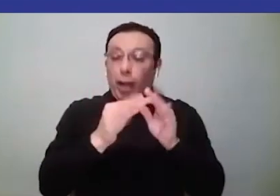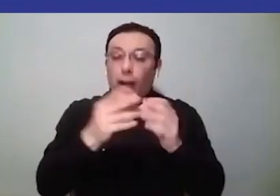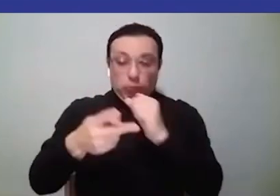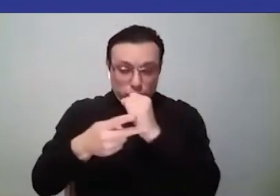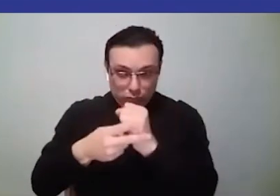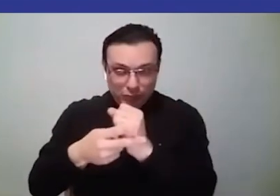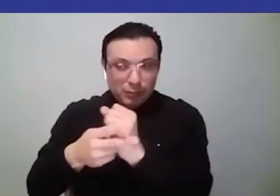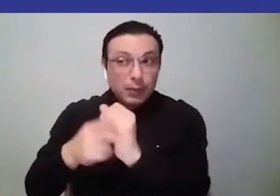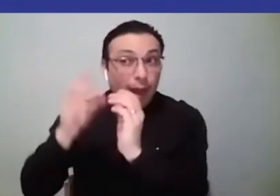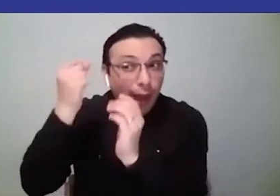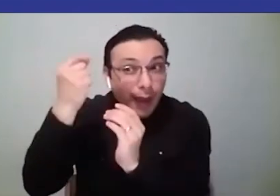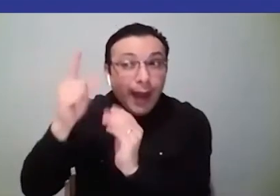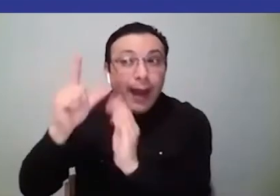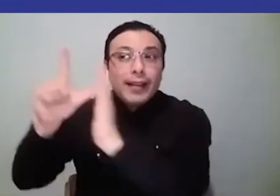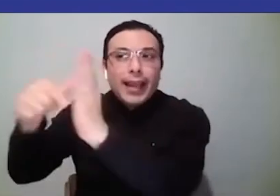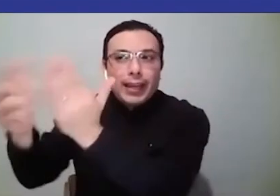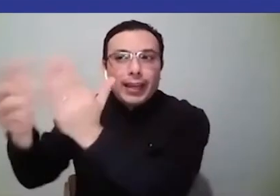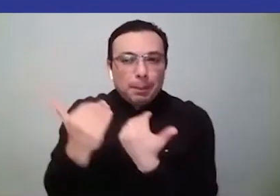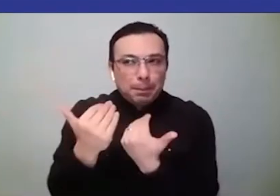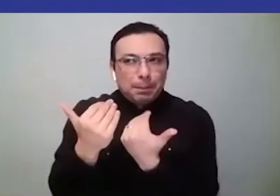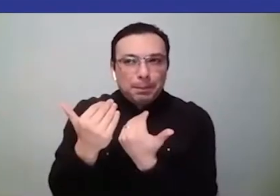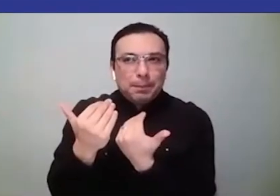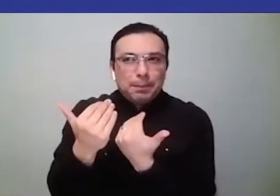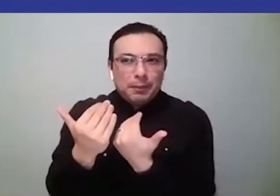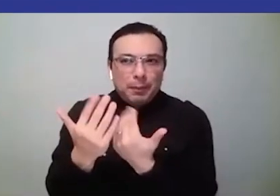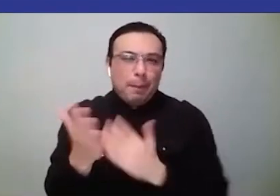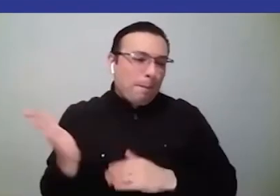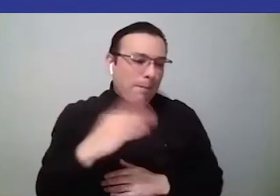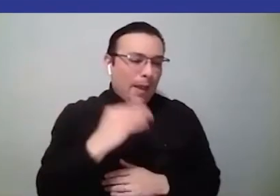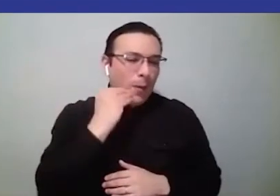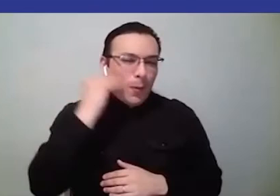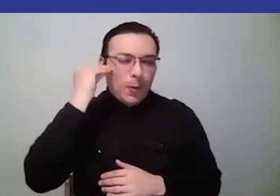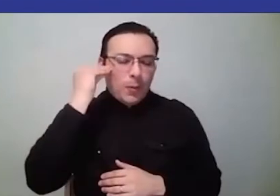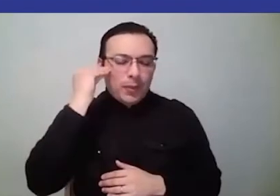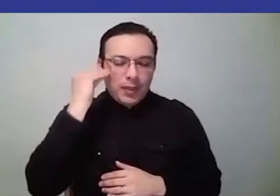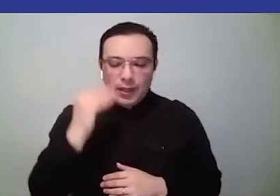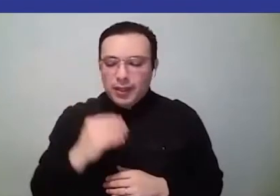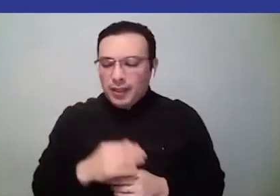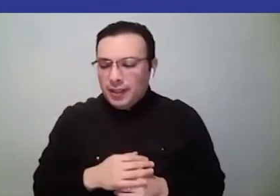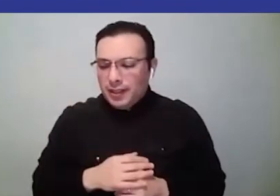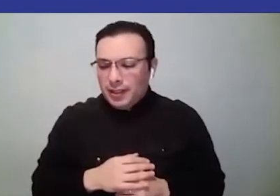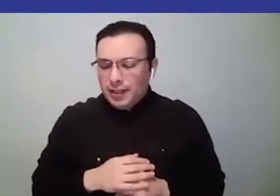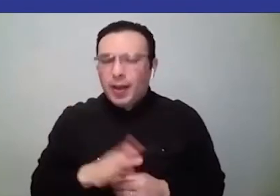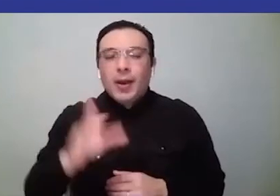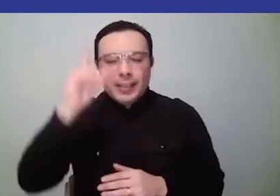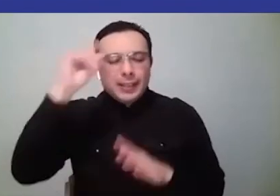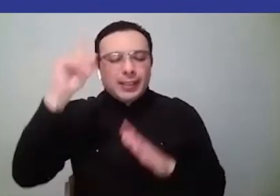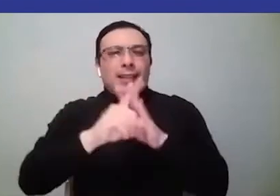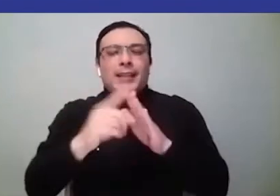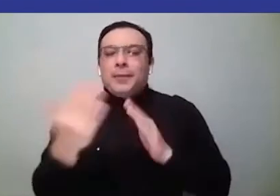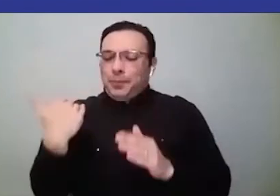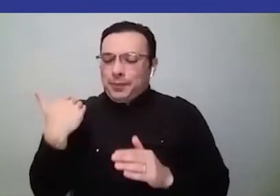archive? You know, the other day, not the other day, it was months ago now, actually.